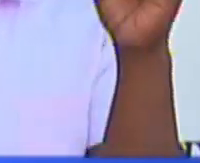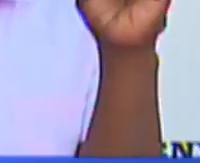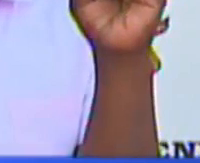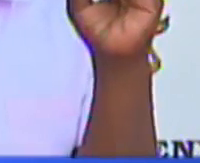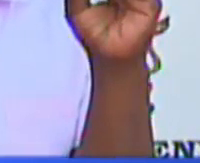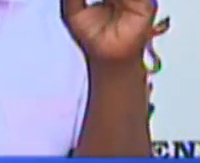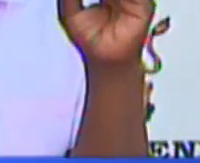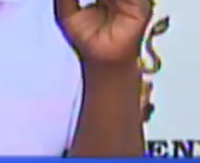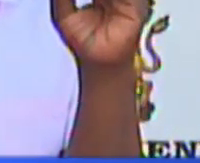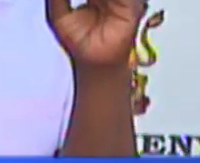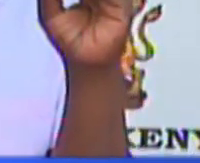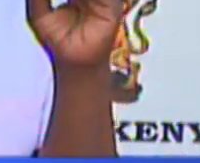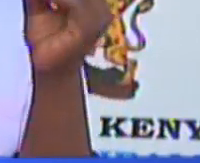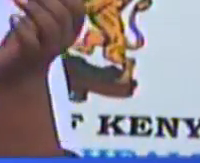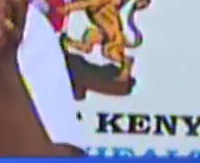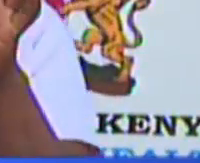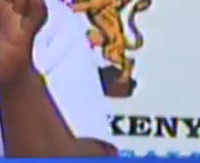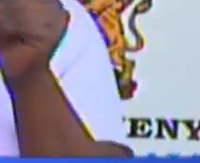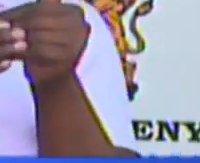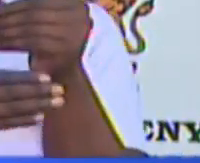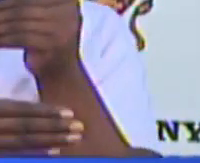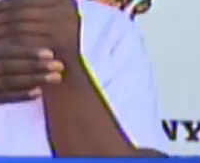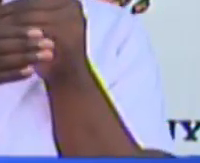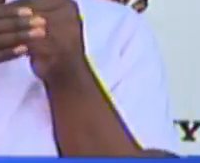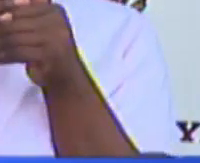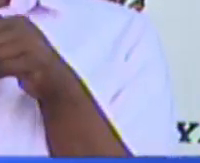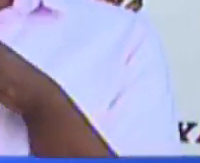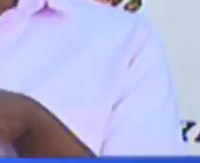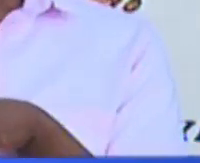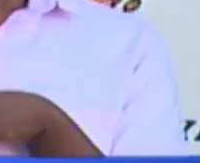Naturally, the issue of the law, we will now